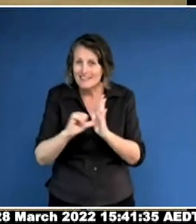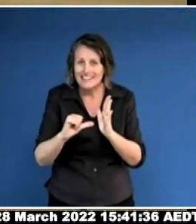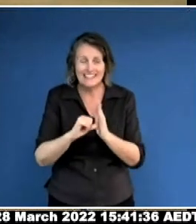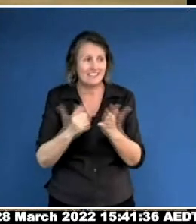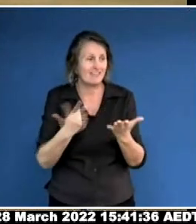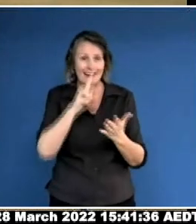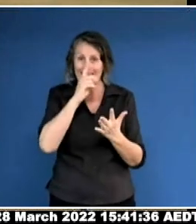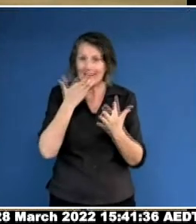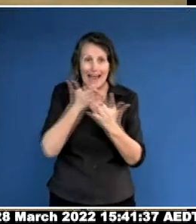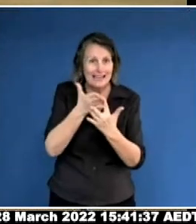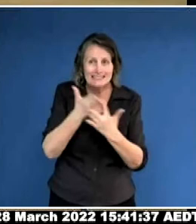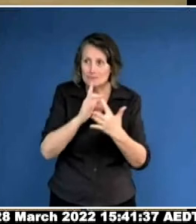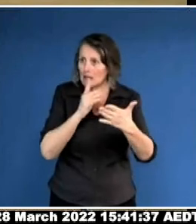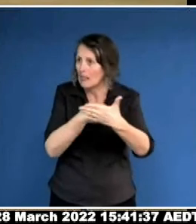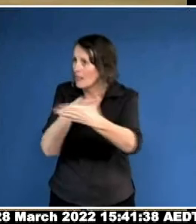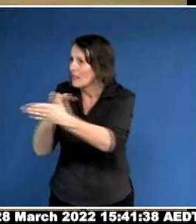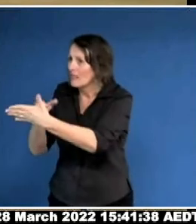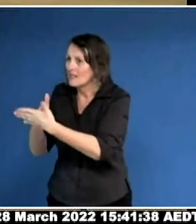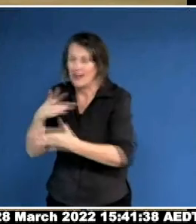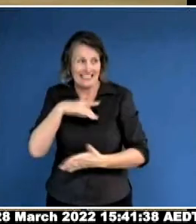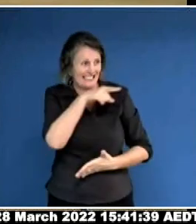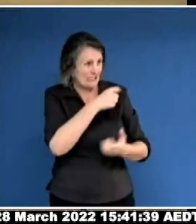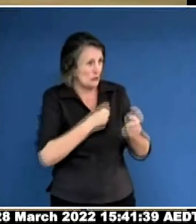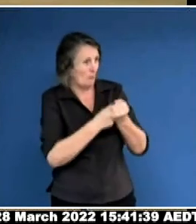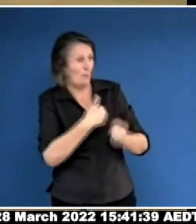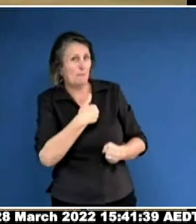less accessible than it is now, and I had no idea